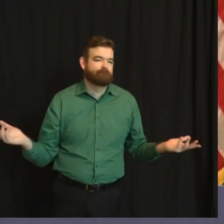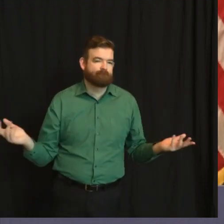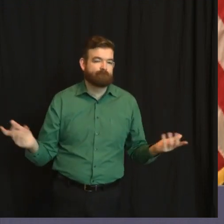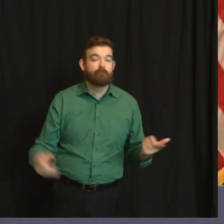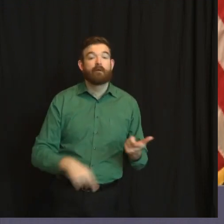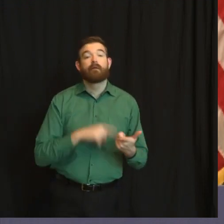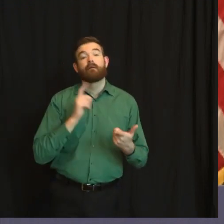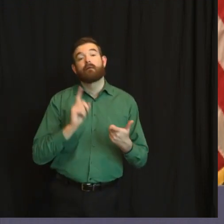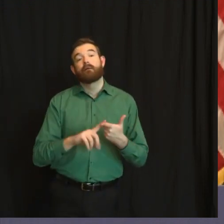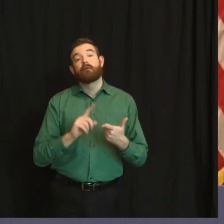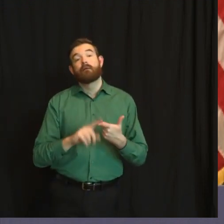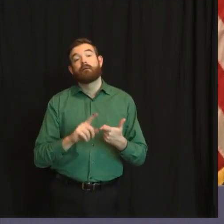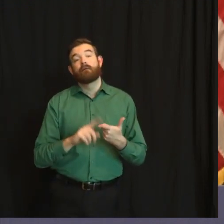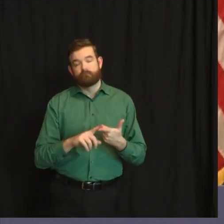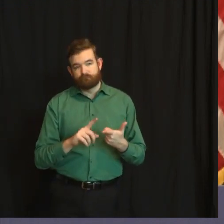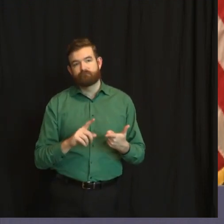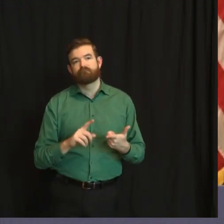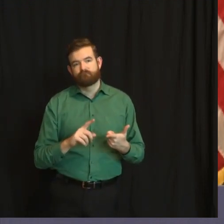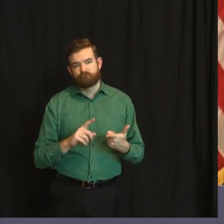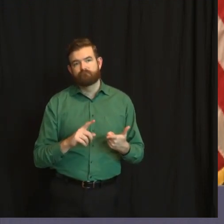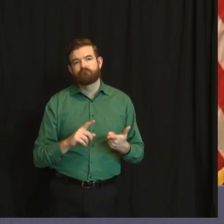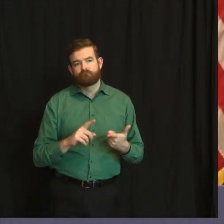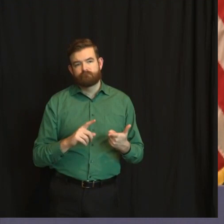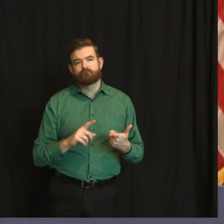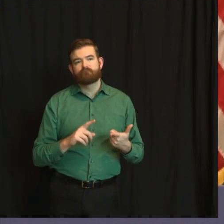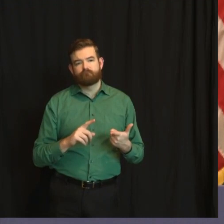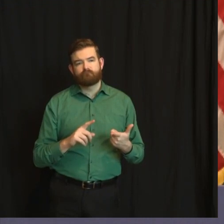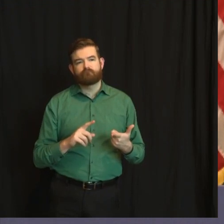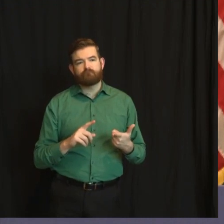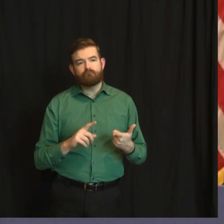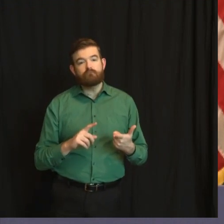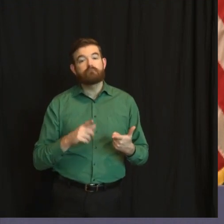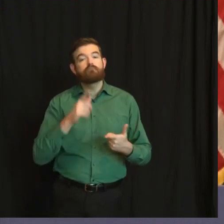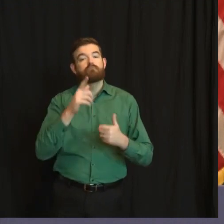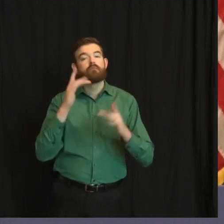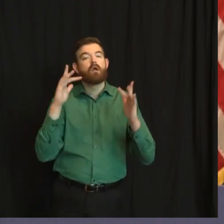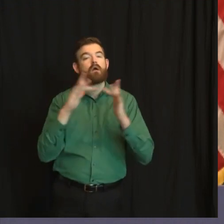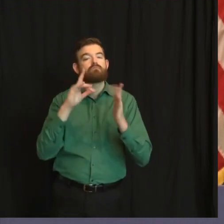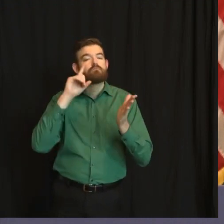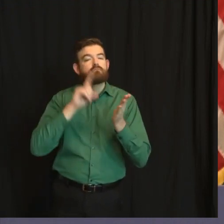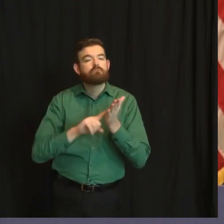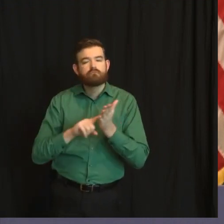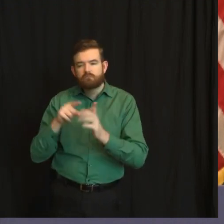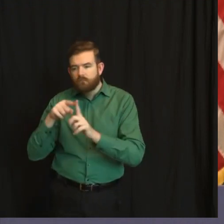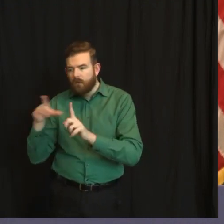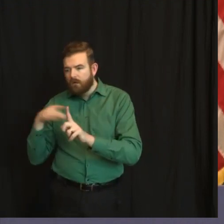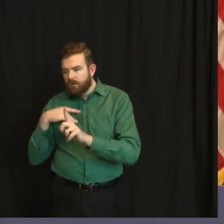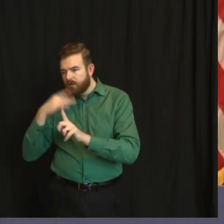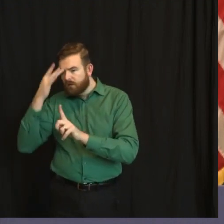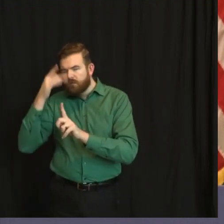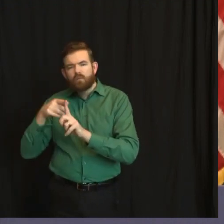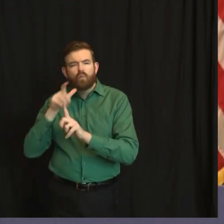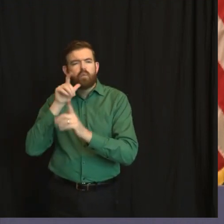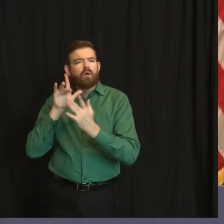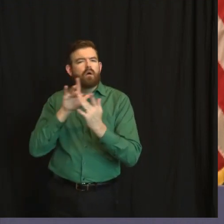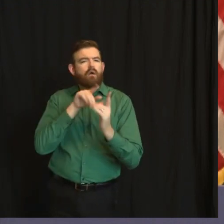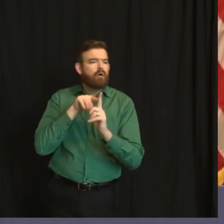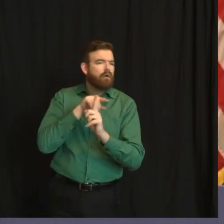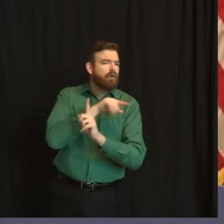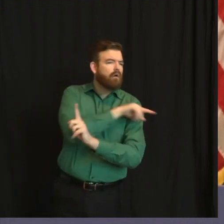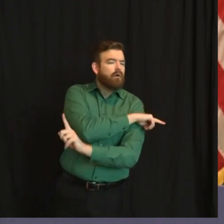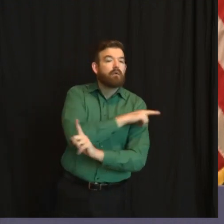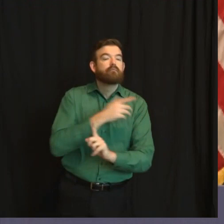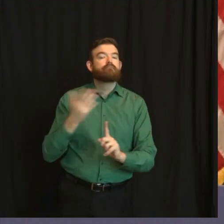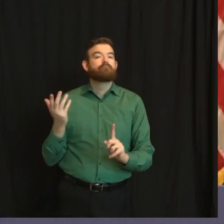imagine, quite a bit lately, what's a contact tracing architecture look like. And don't hold me